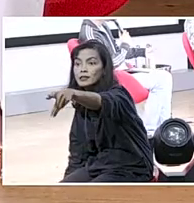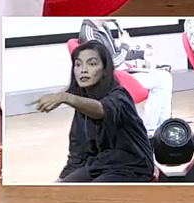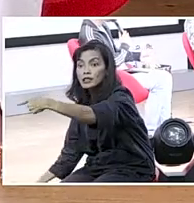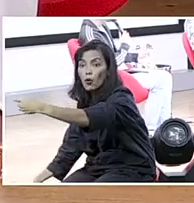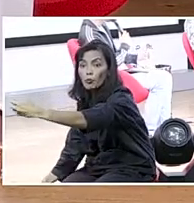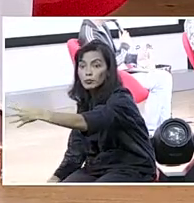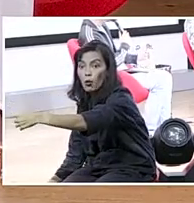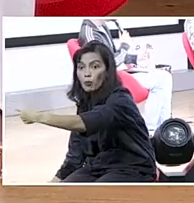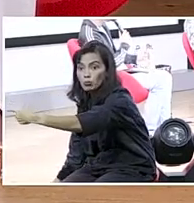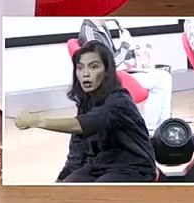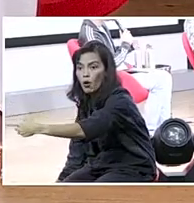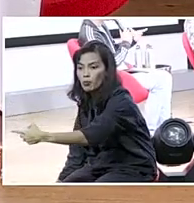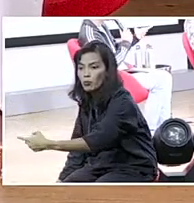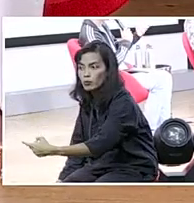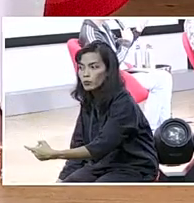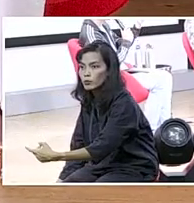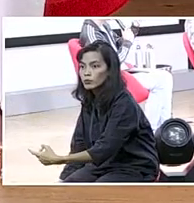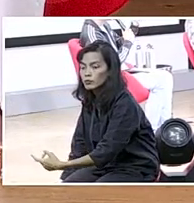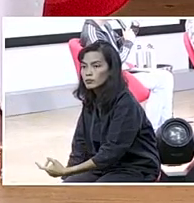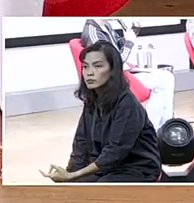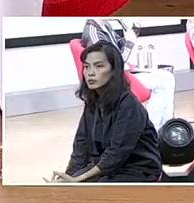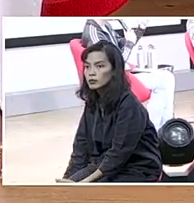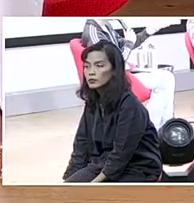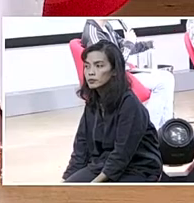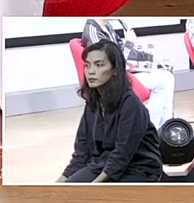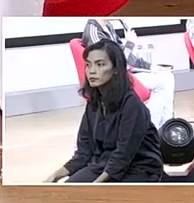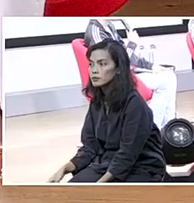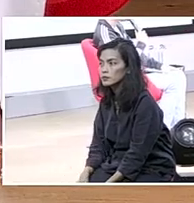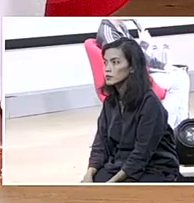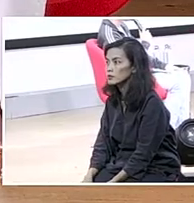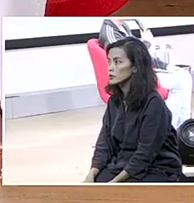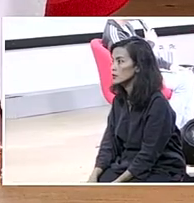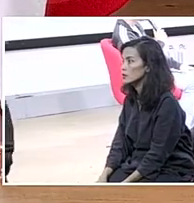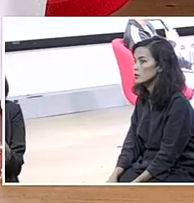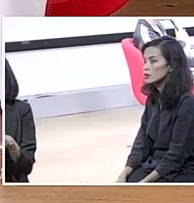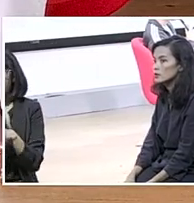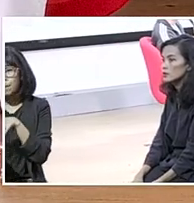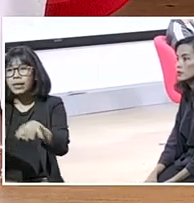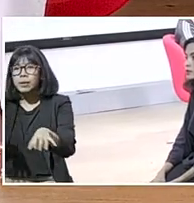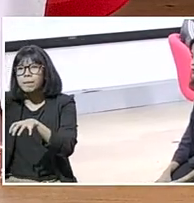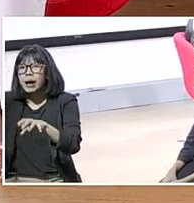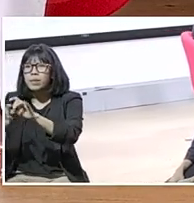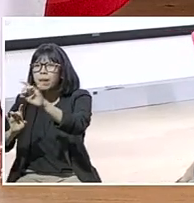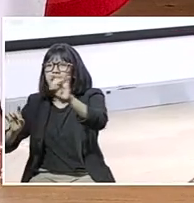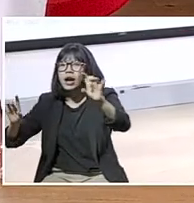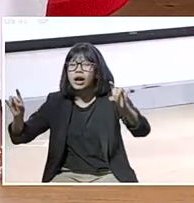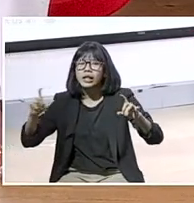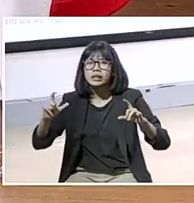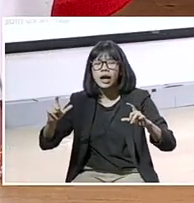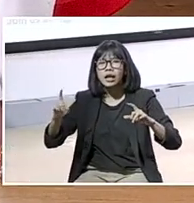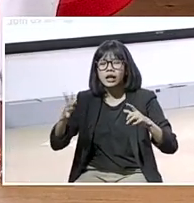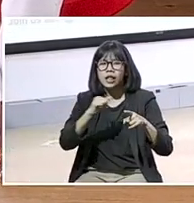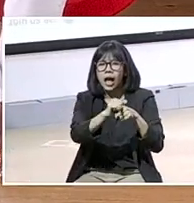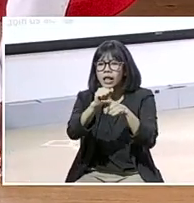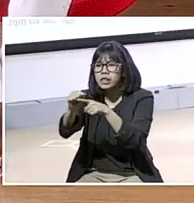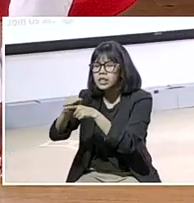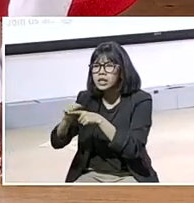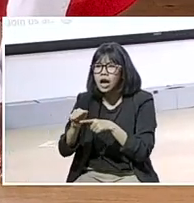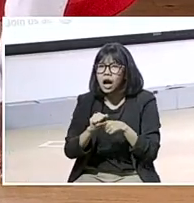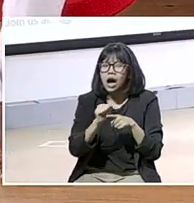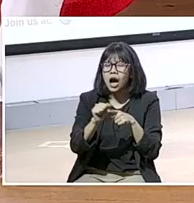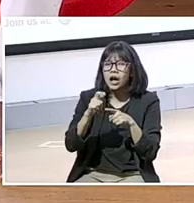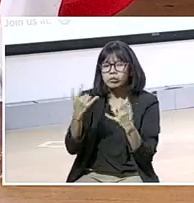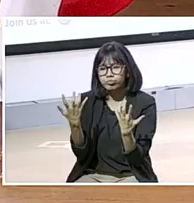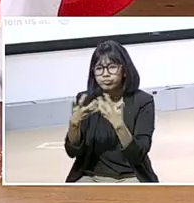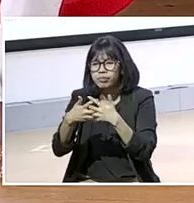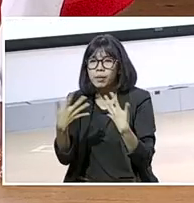other cities, how to keep consistent so he can train everywhere? Yeah, I would say when it